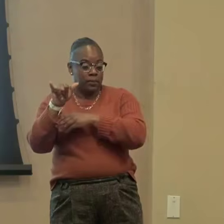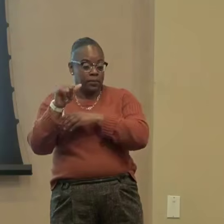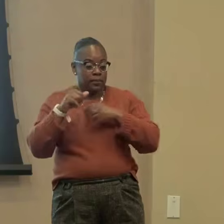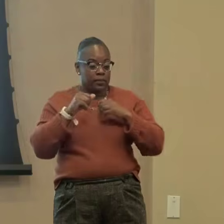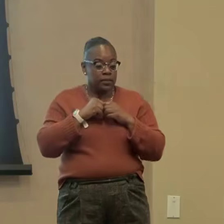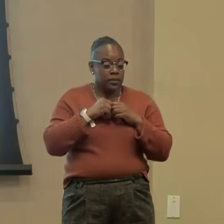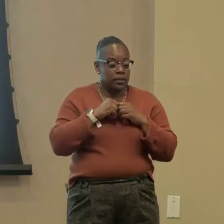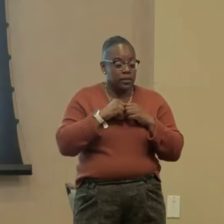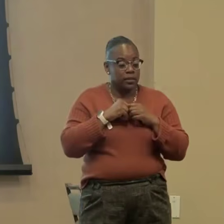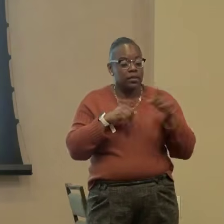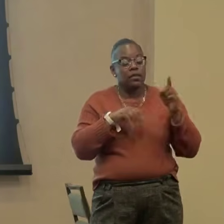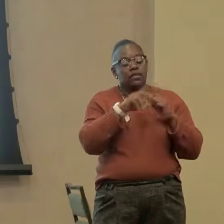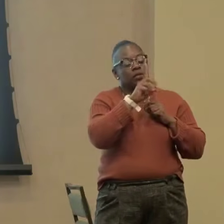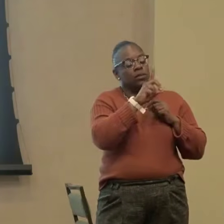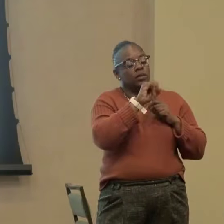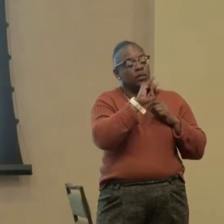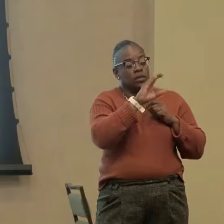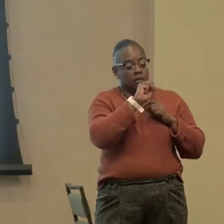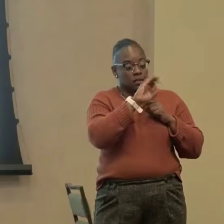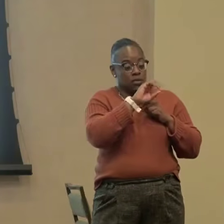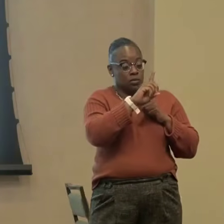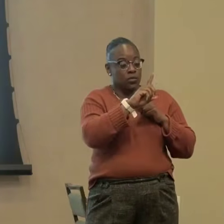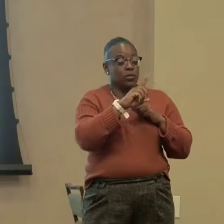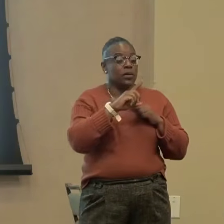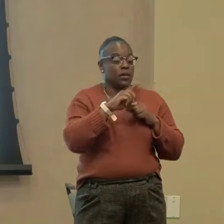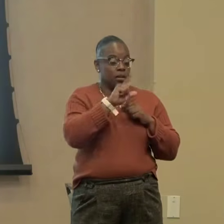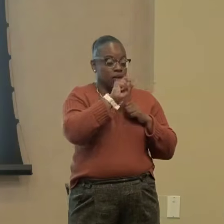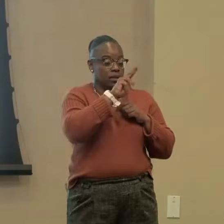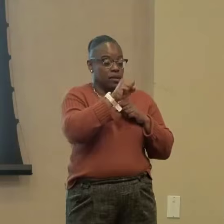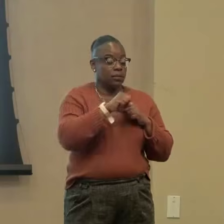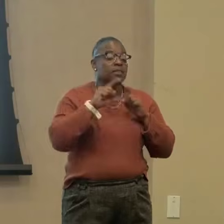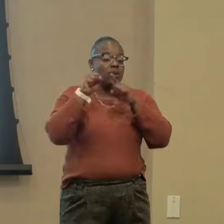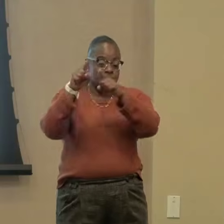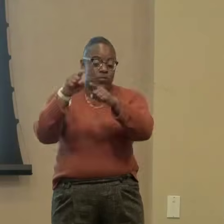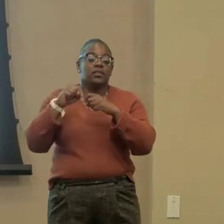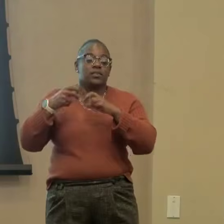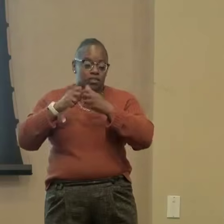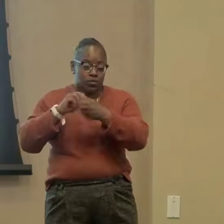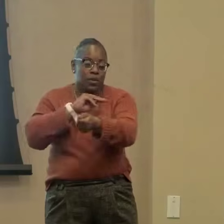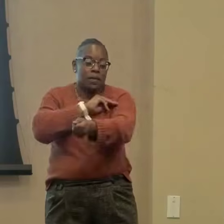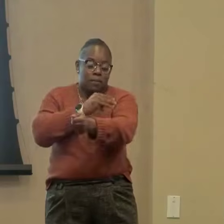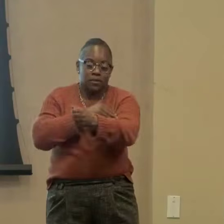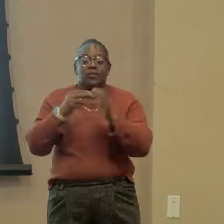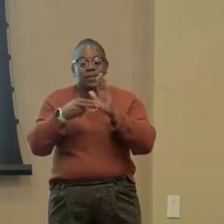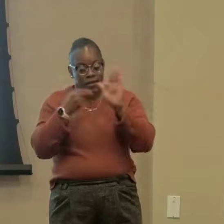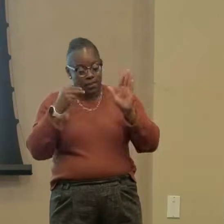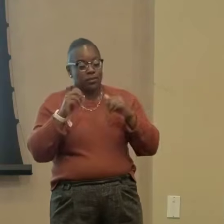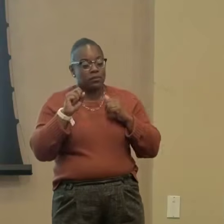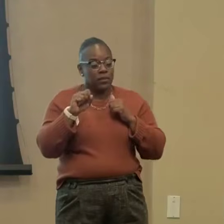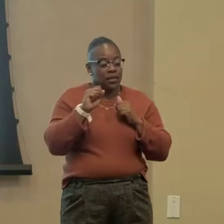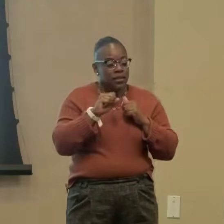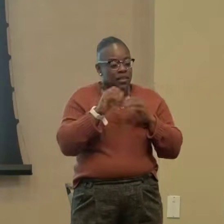said the differential was discoid lupus. And that's actually what triggered me to go to a rheumatologist, where I did get diagnosed with lupus. Mm-hmm. Is it worth re-examining